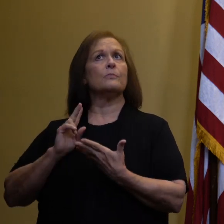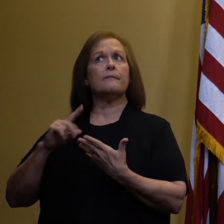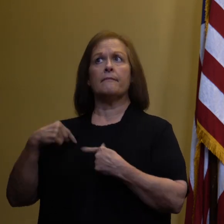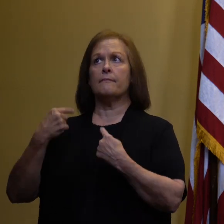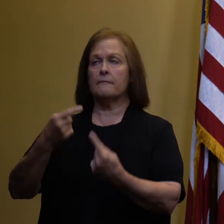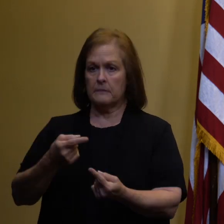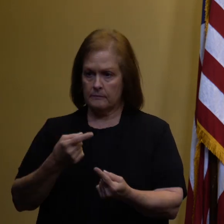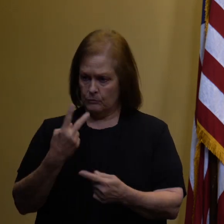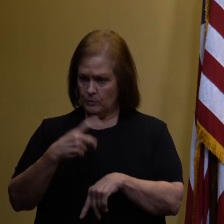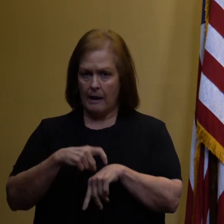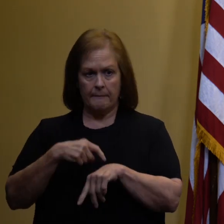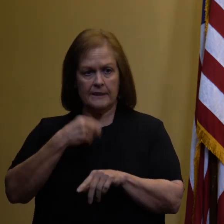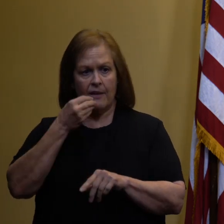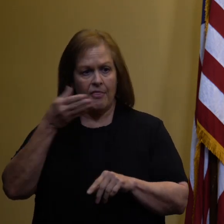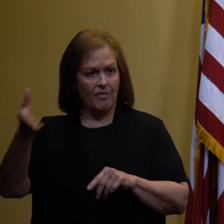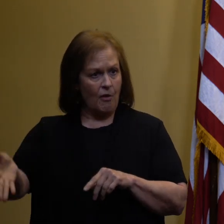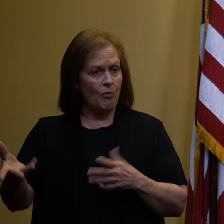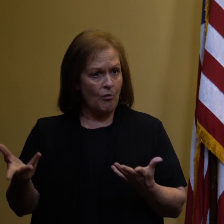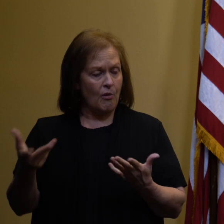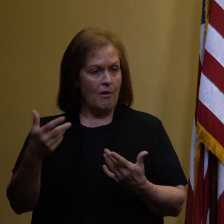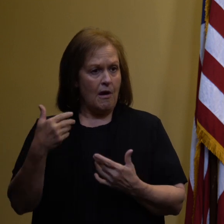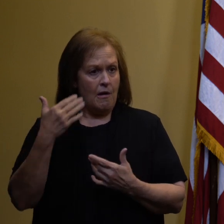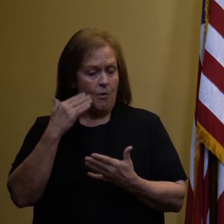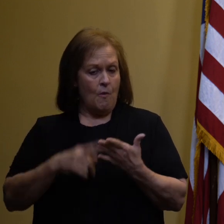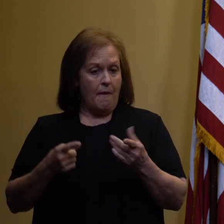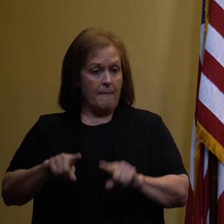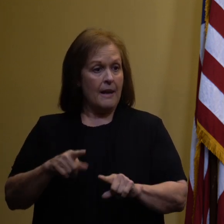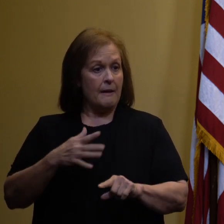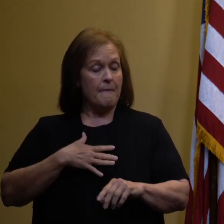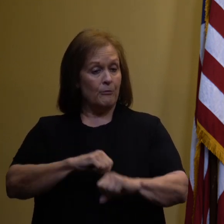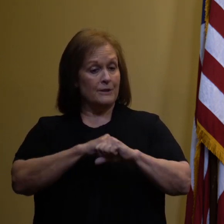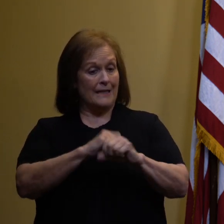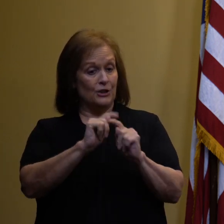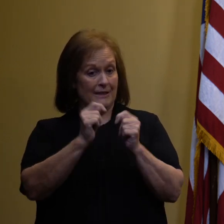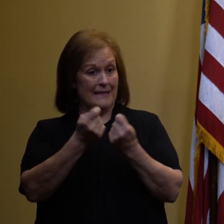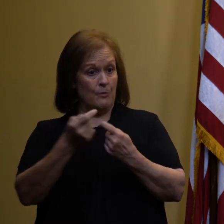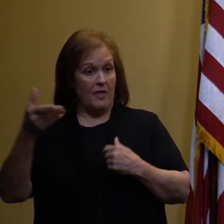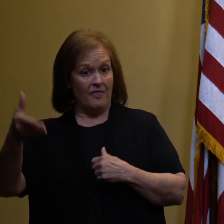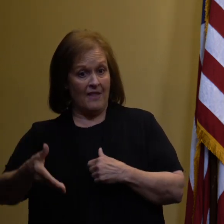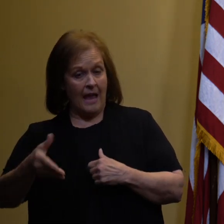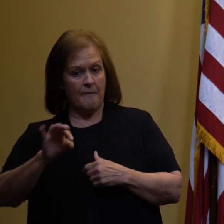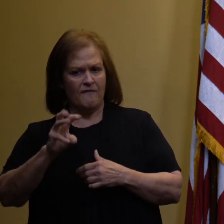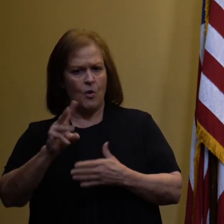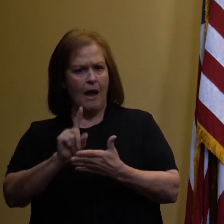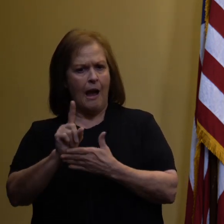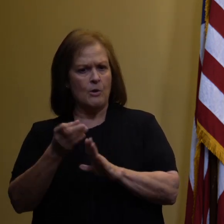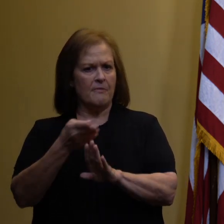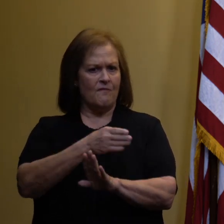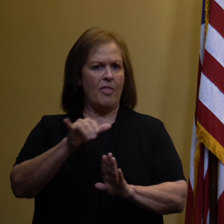And prior to the incident going down, one of my executive protection teams was there a couple hours prior to